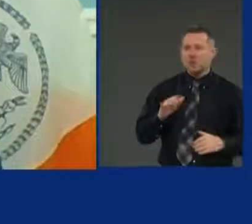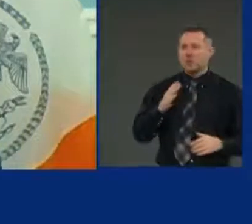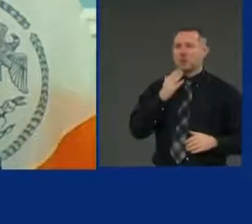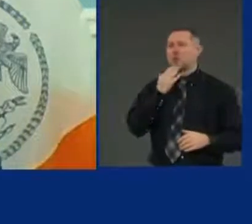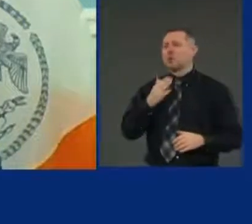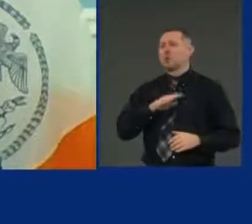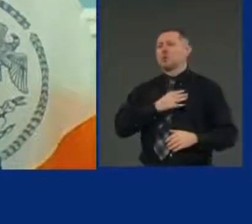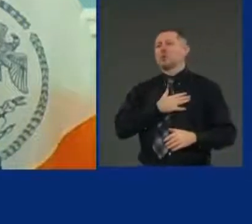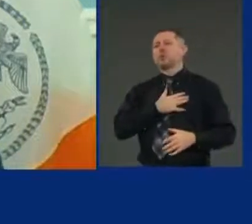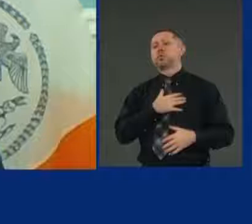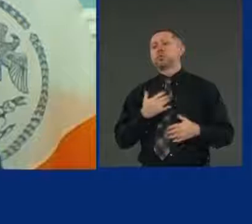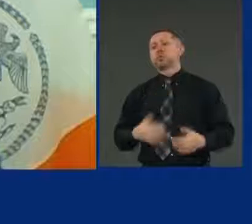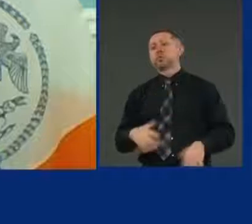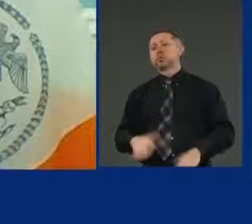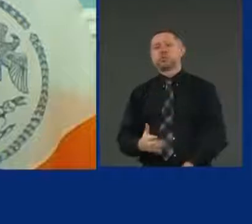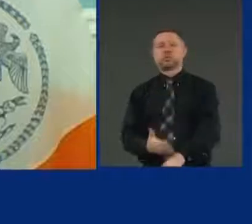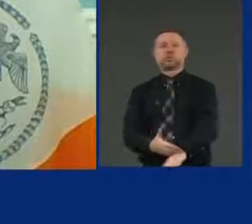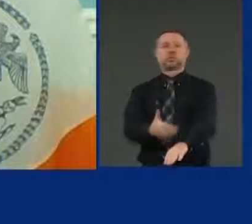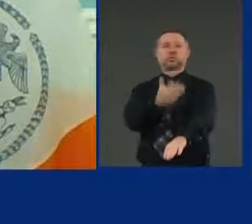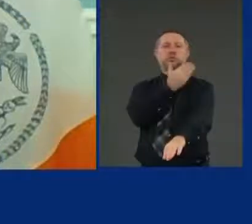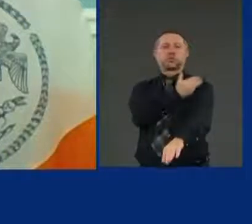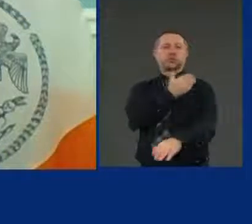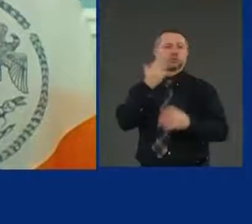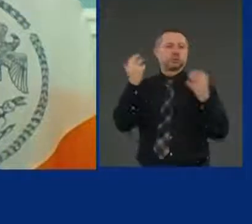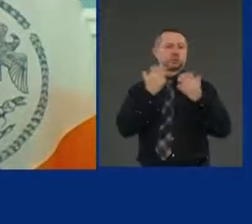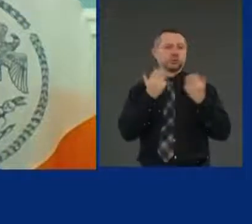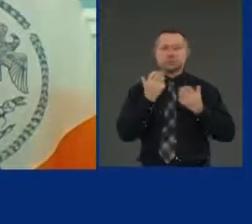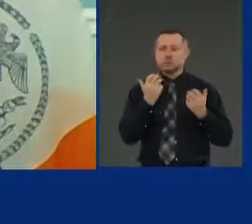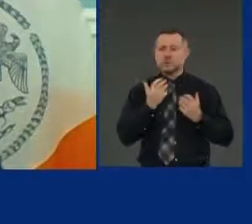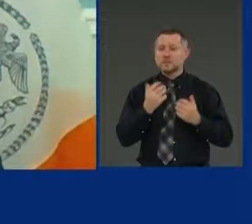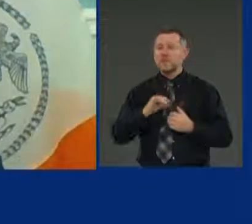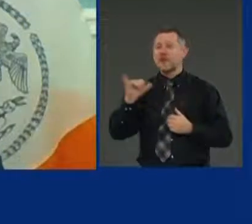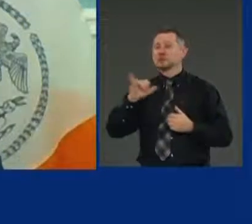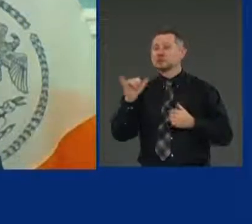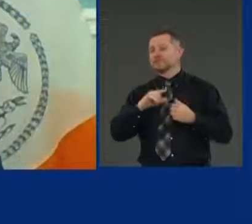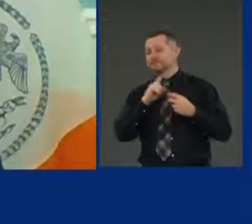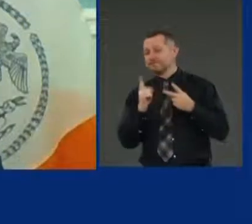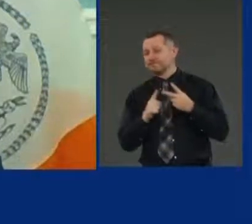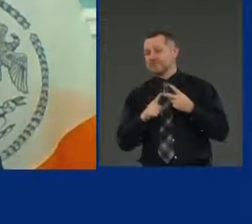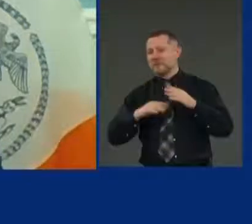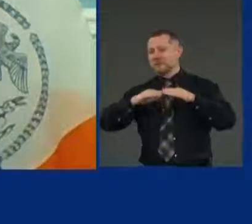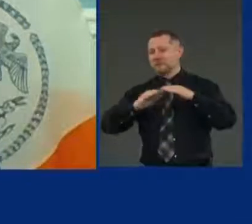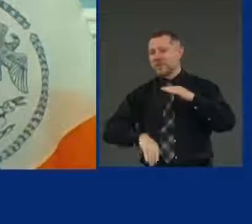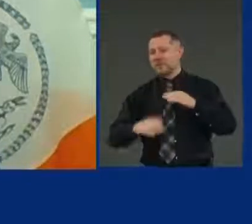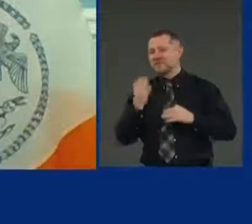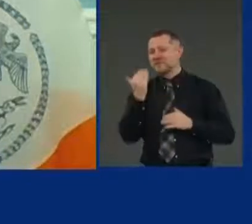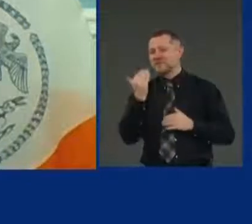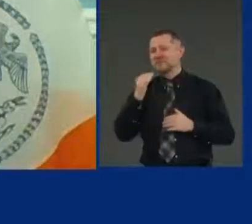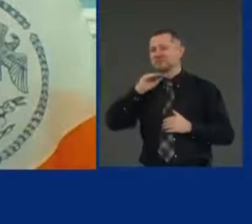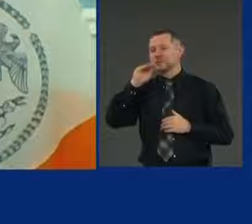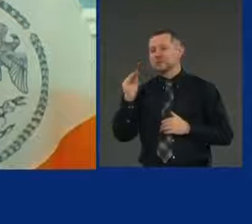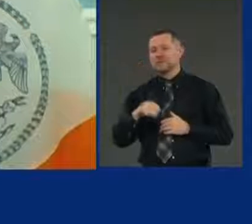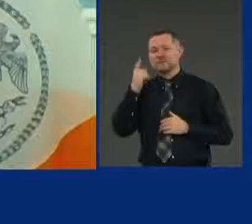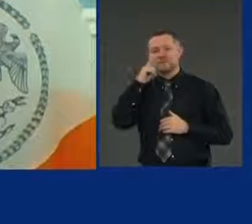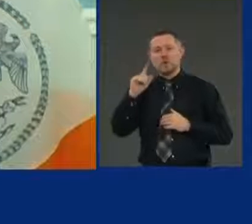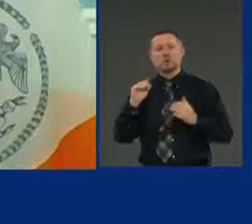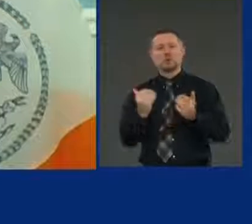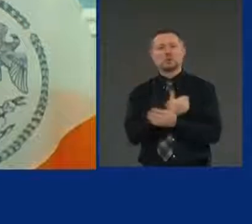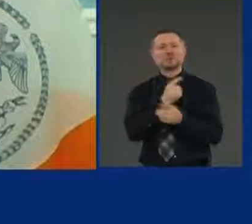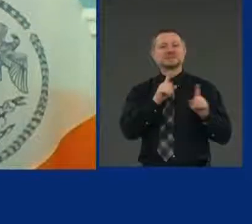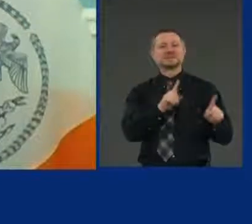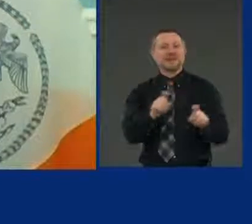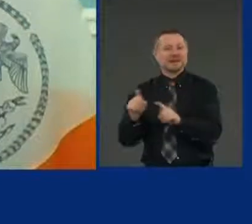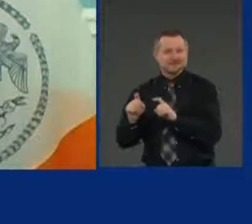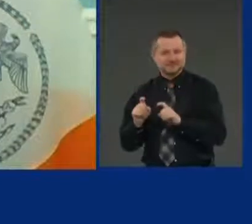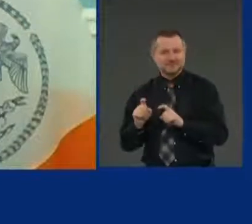how far we've come on that. We also have said we want to be below 15% of all new tests,